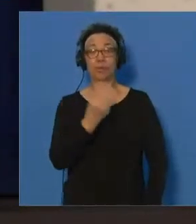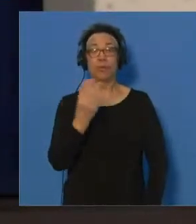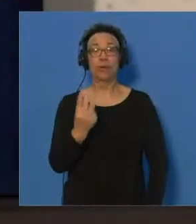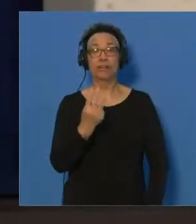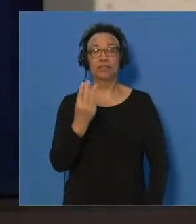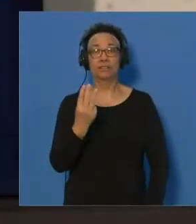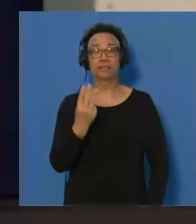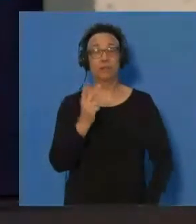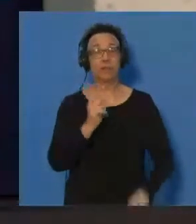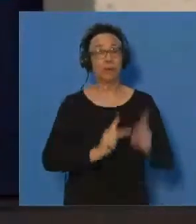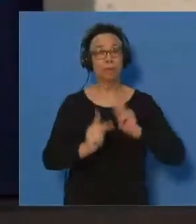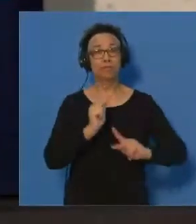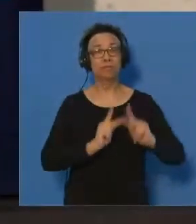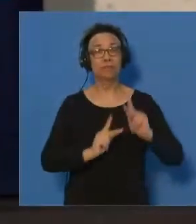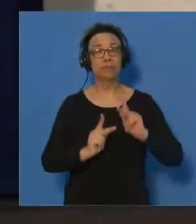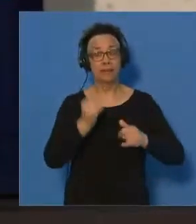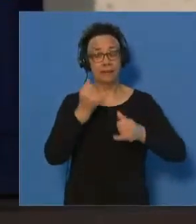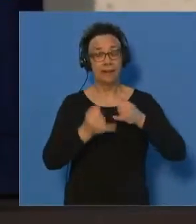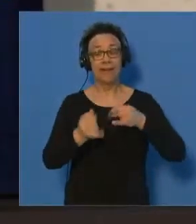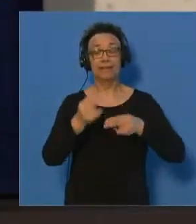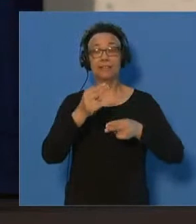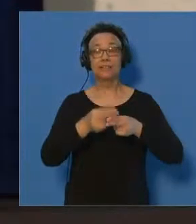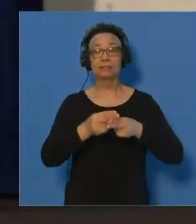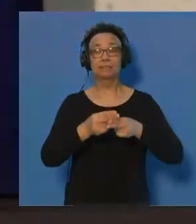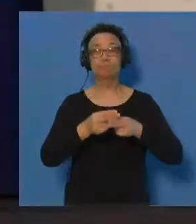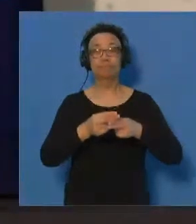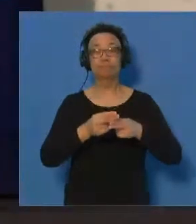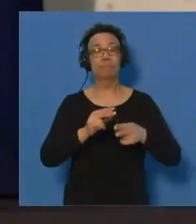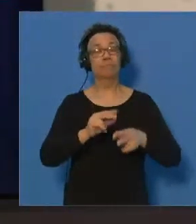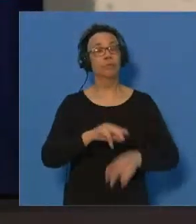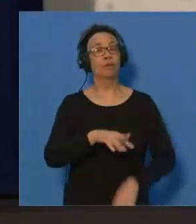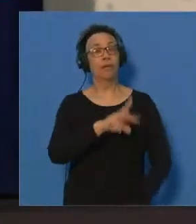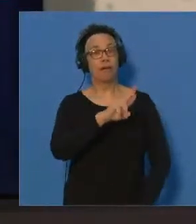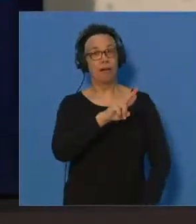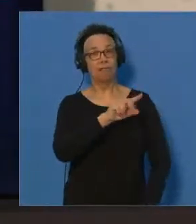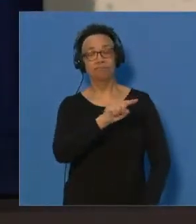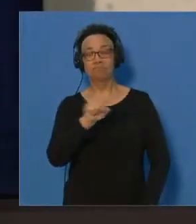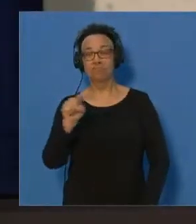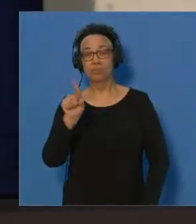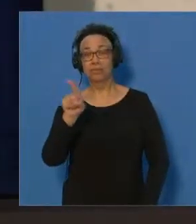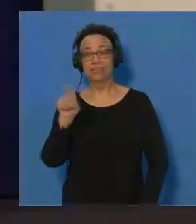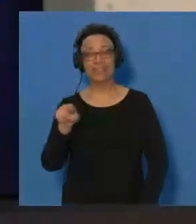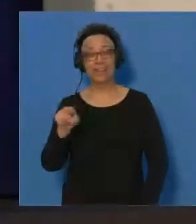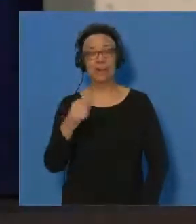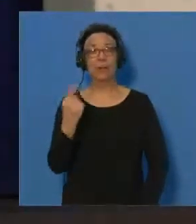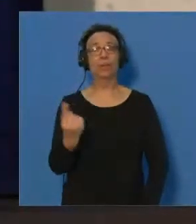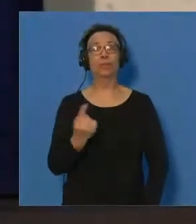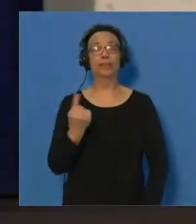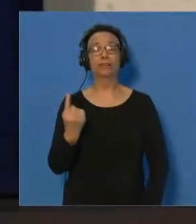Wednesdays shall be for persons whose surnames begin with the letters R to Z only.